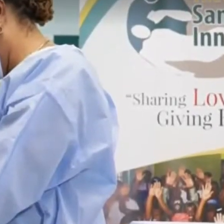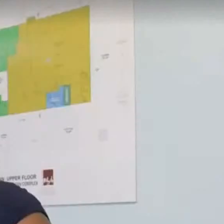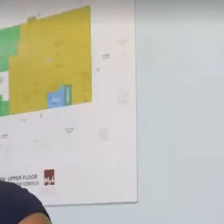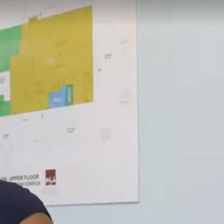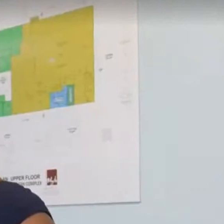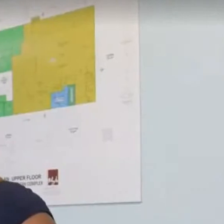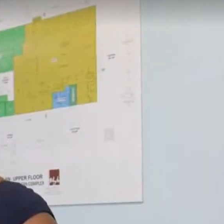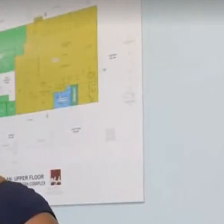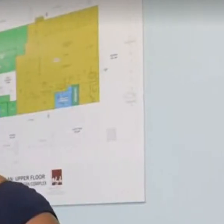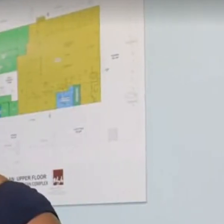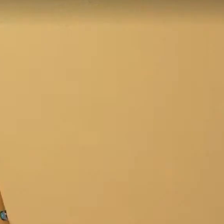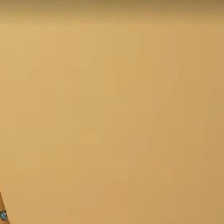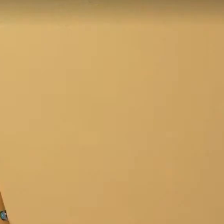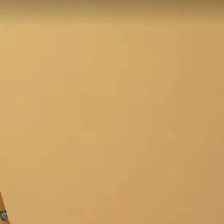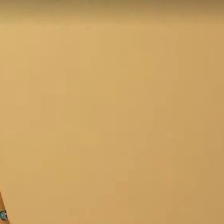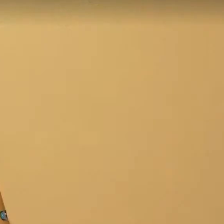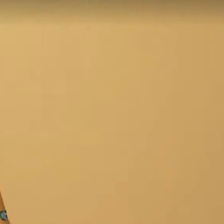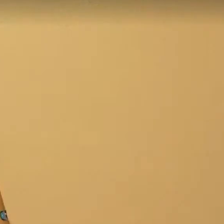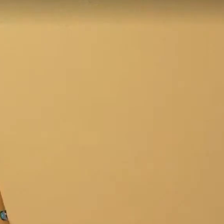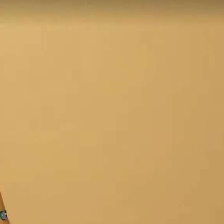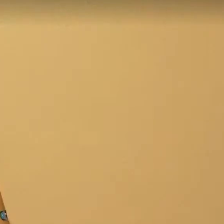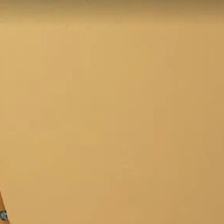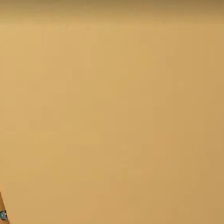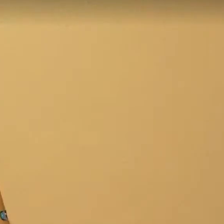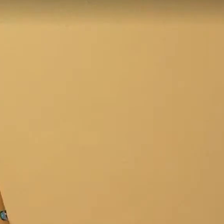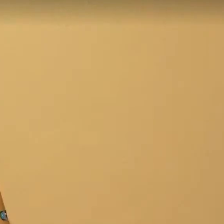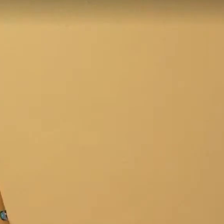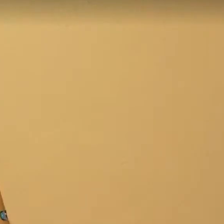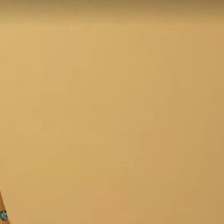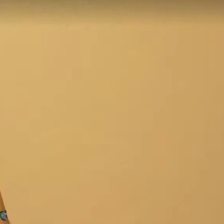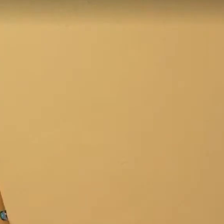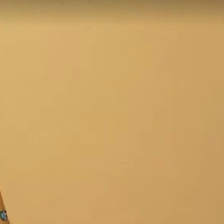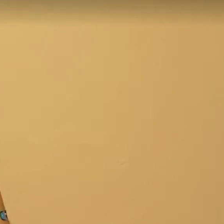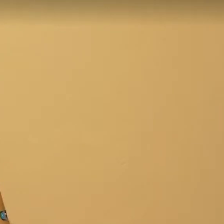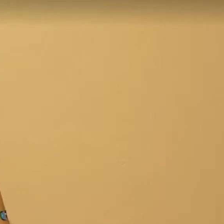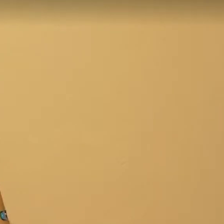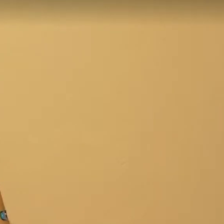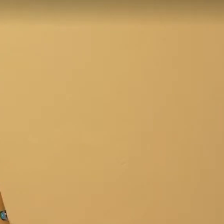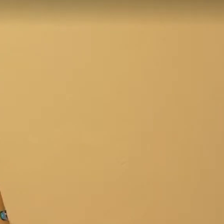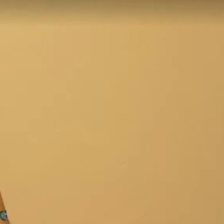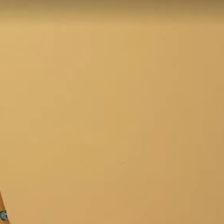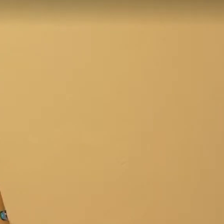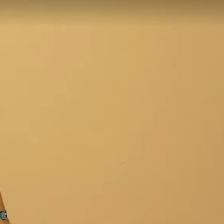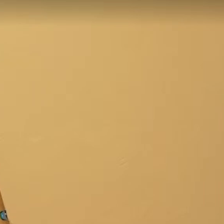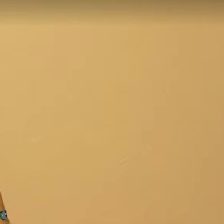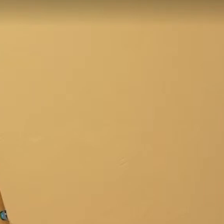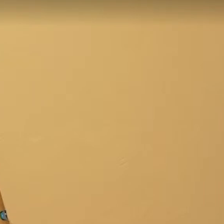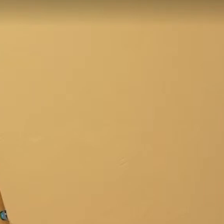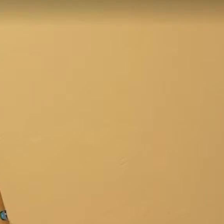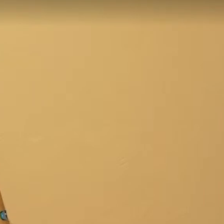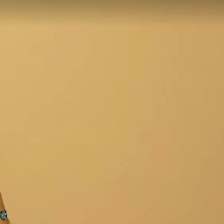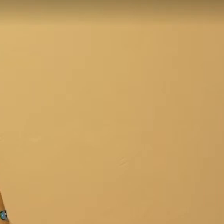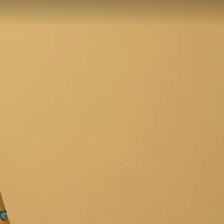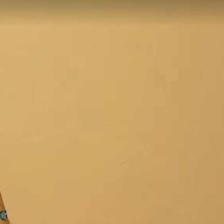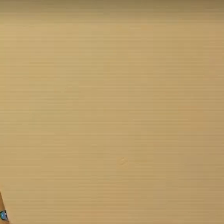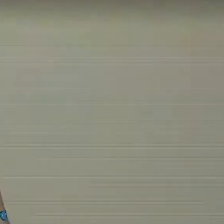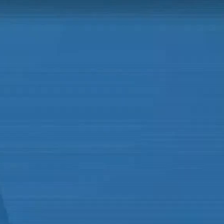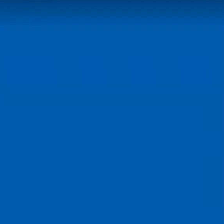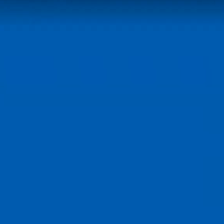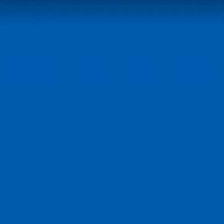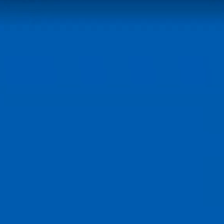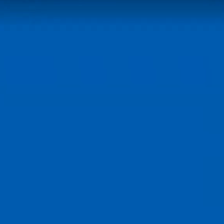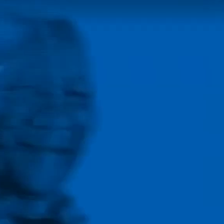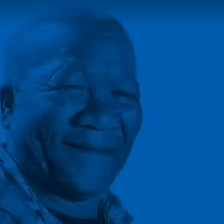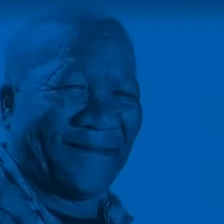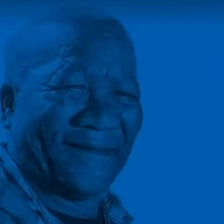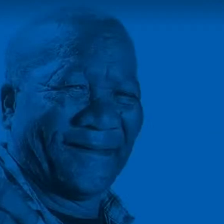when it is available to your group. Let us put a stop to the COVID-19 pandemic. Let us get vaccinated so we can get back